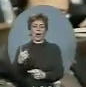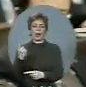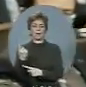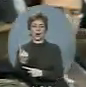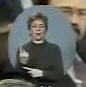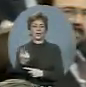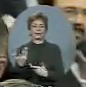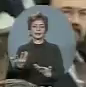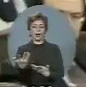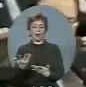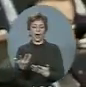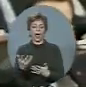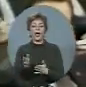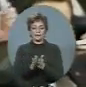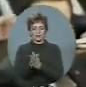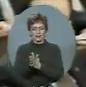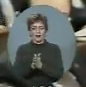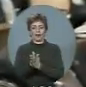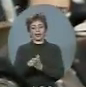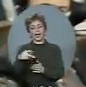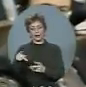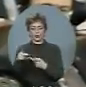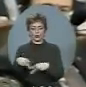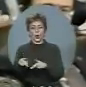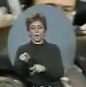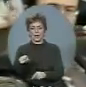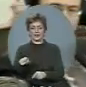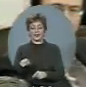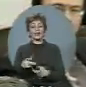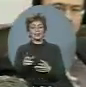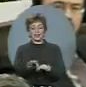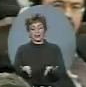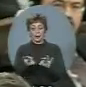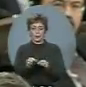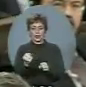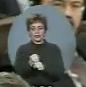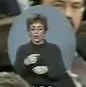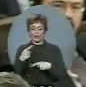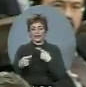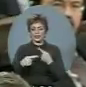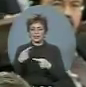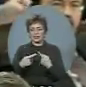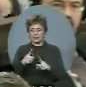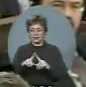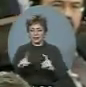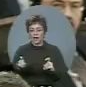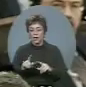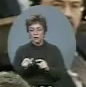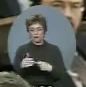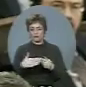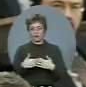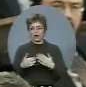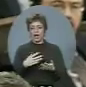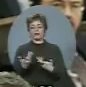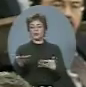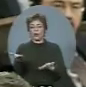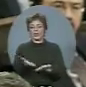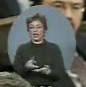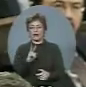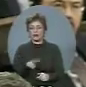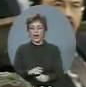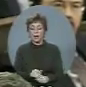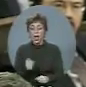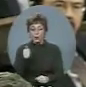matter. It's the allegation that counts. Never mind what the facts are in the final analysis. He's just proved